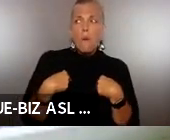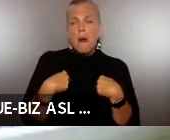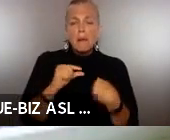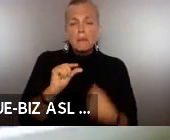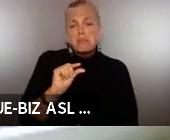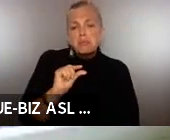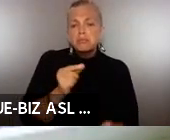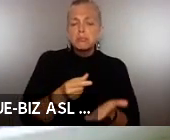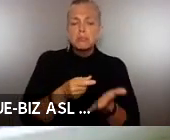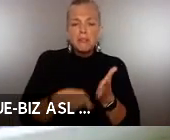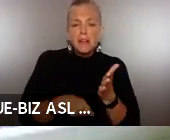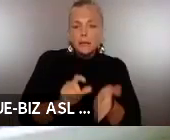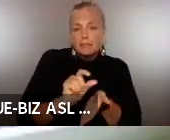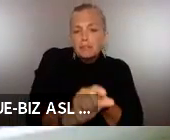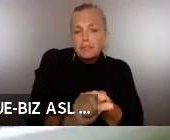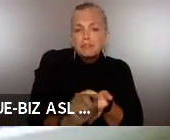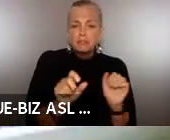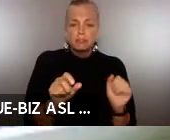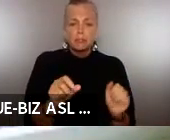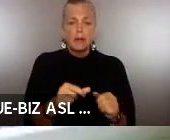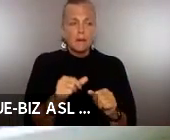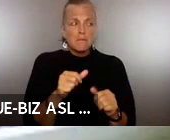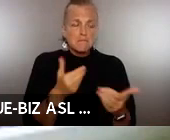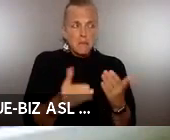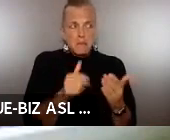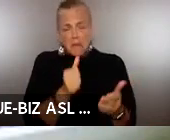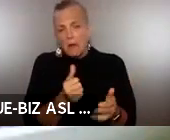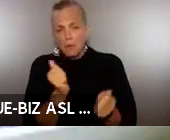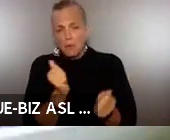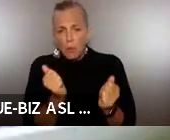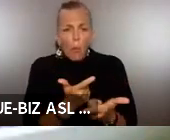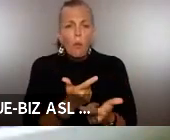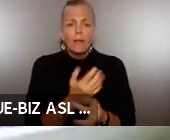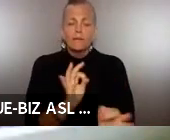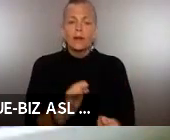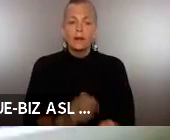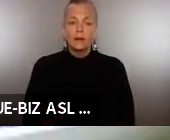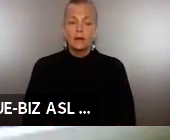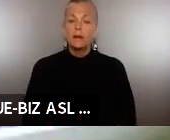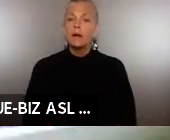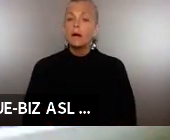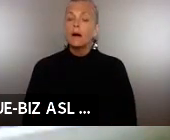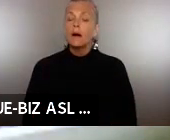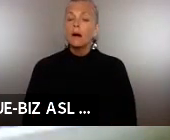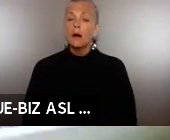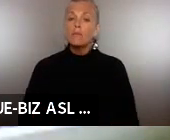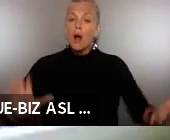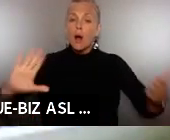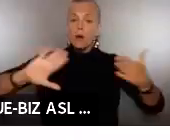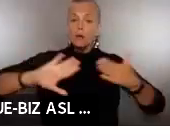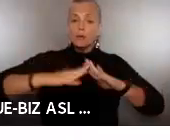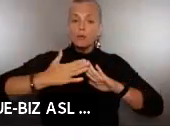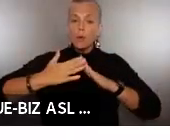small fee. But a lot of those things are being taken out of communities.